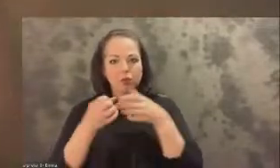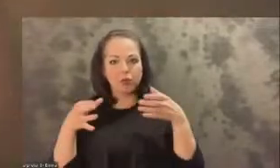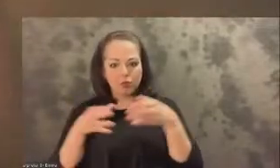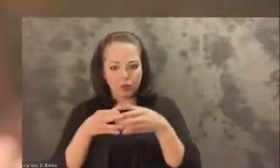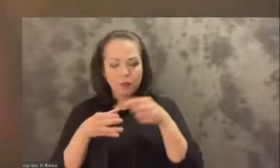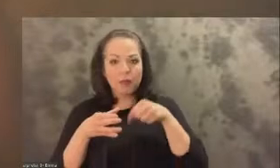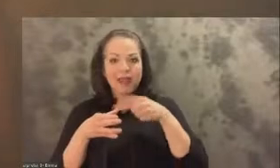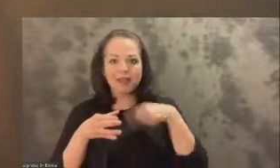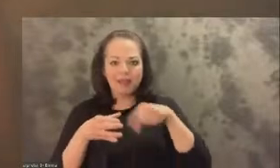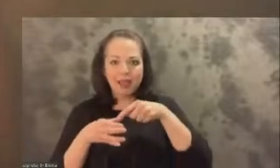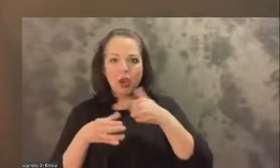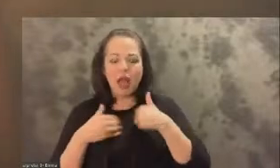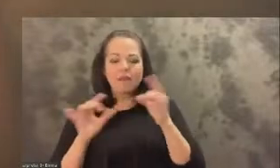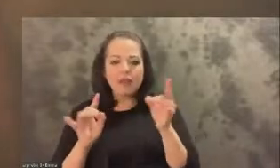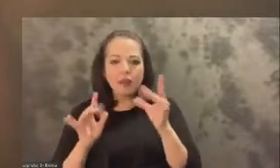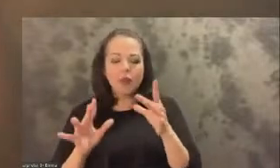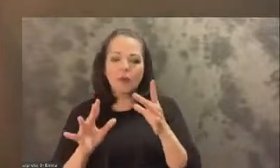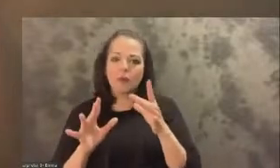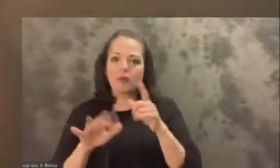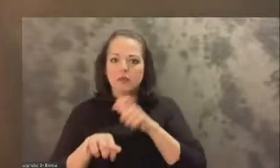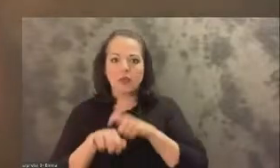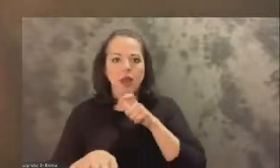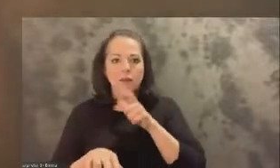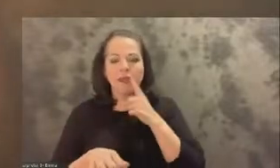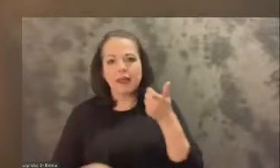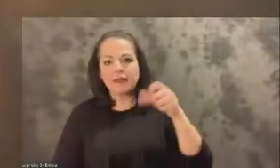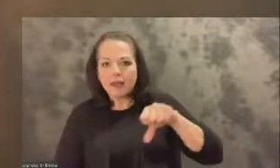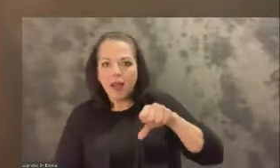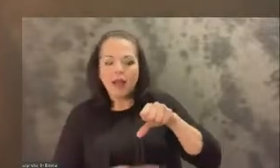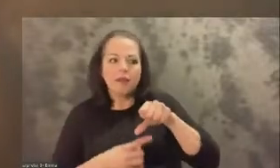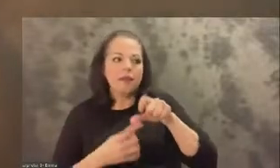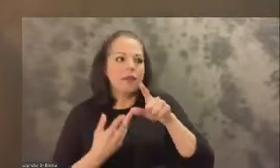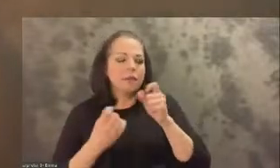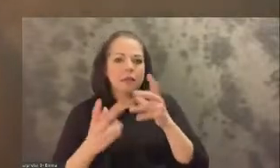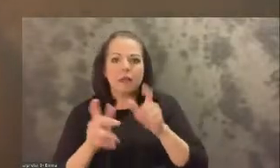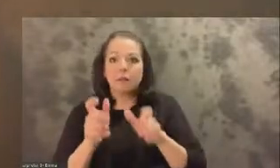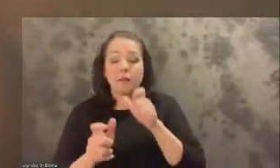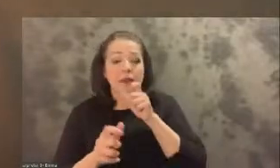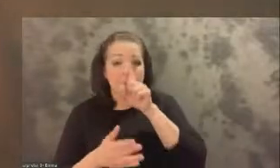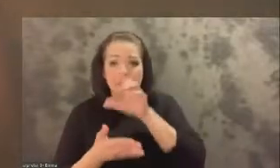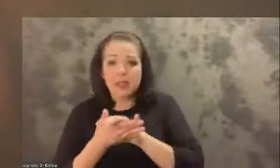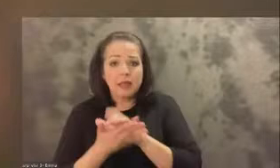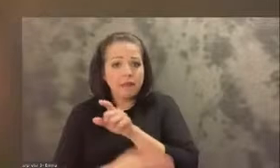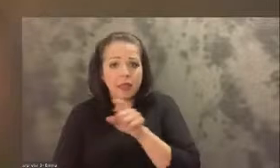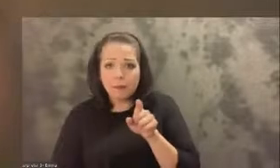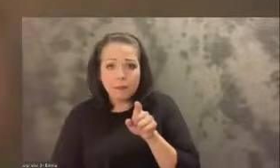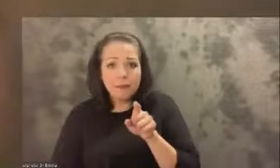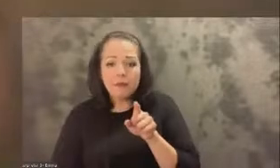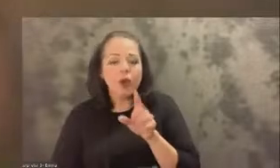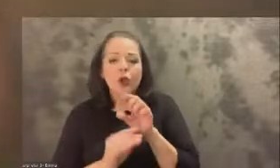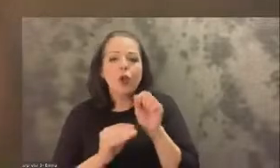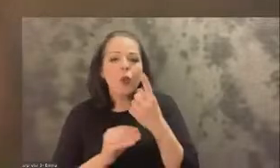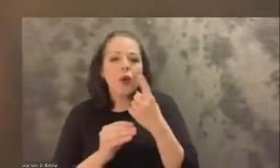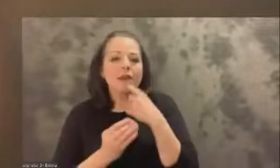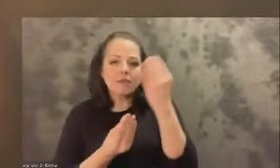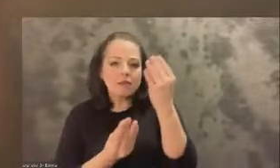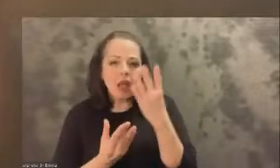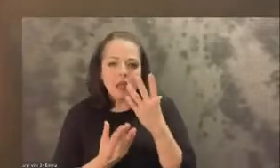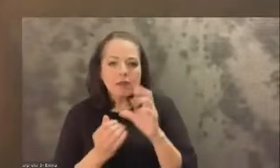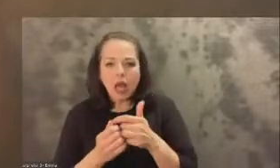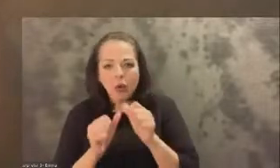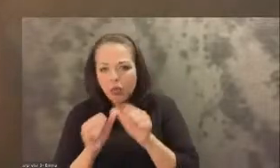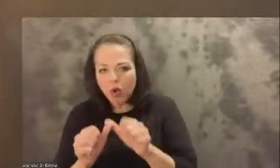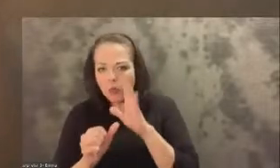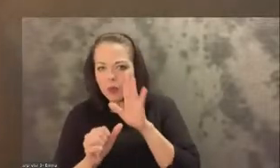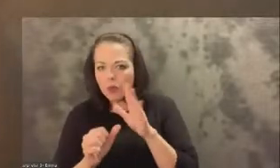are having a terrible time at it. They're getting denied. People aren't being believed. Nobody can tell us, of course, how long we are